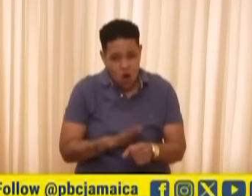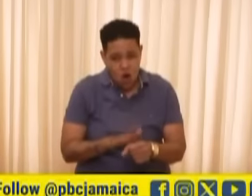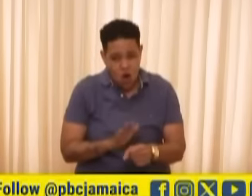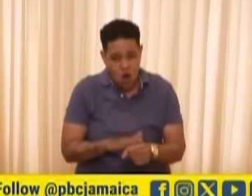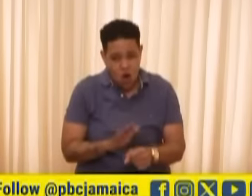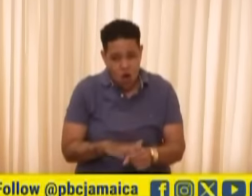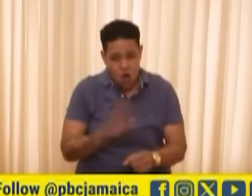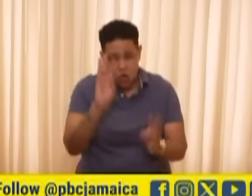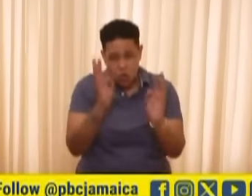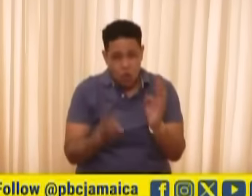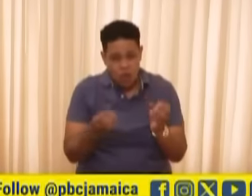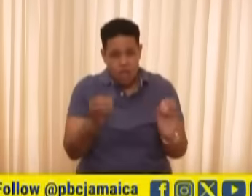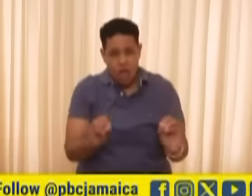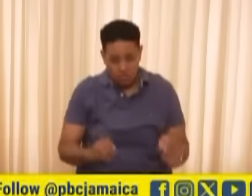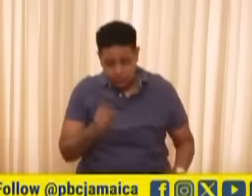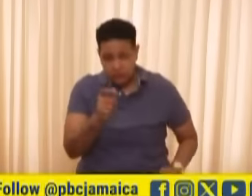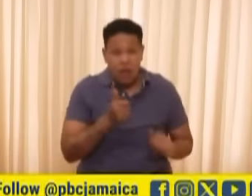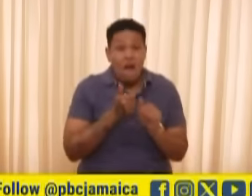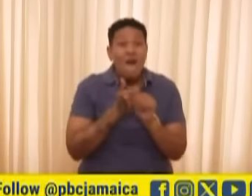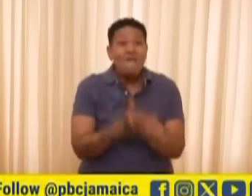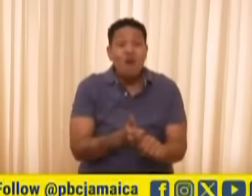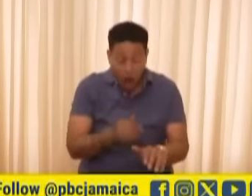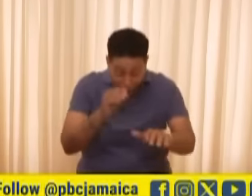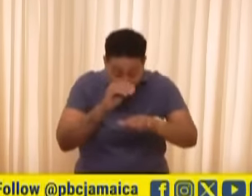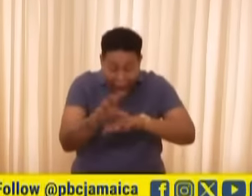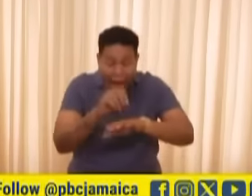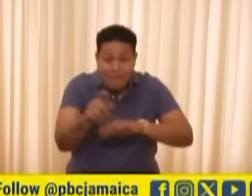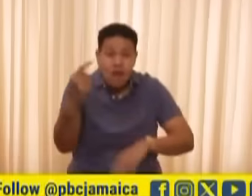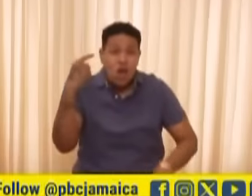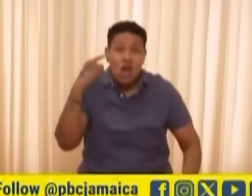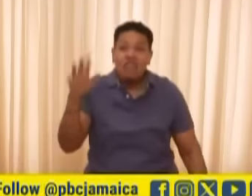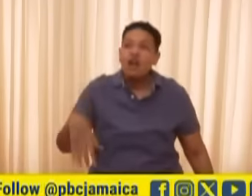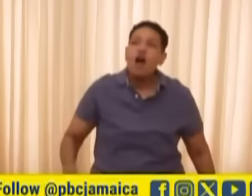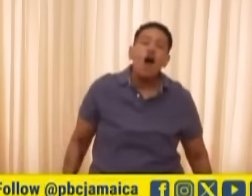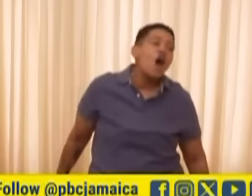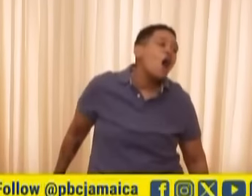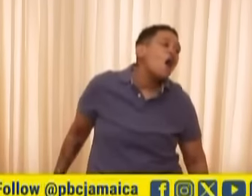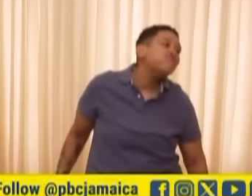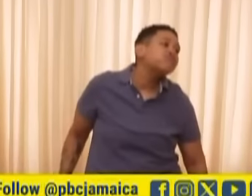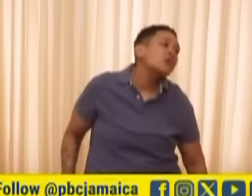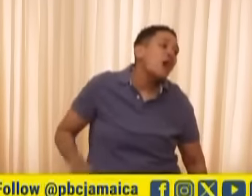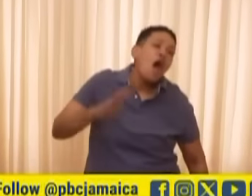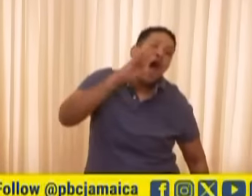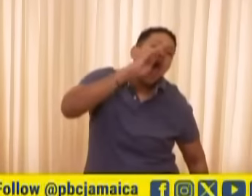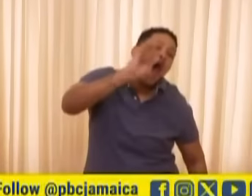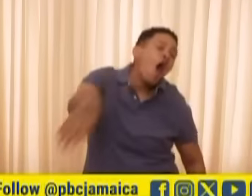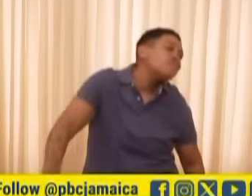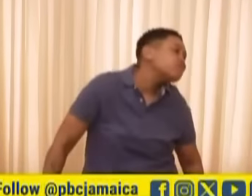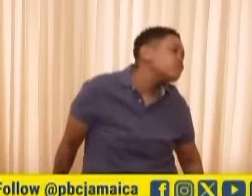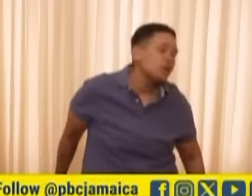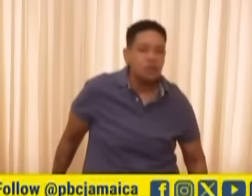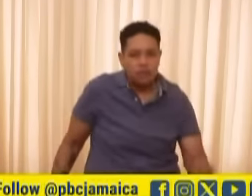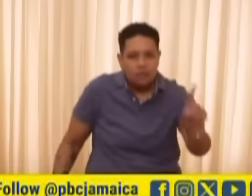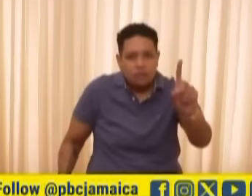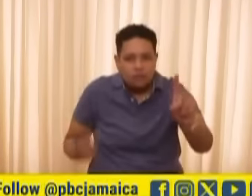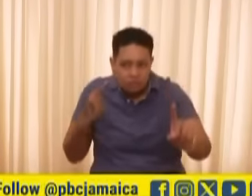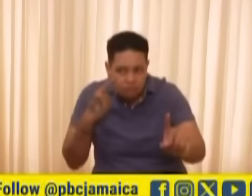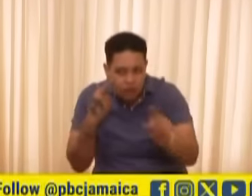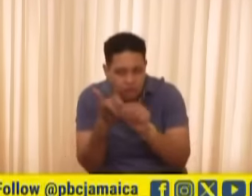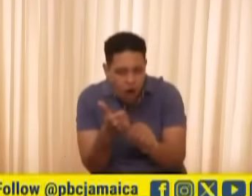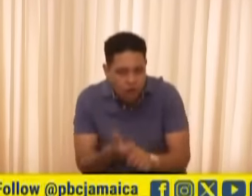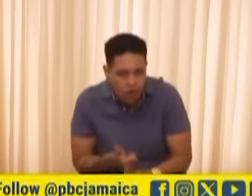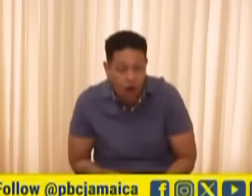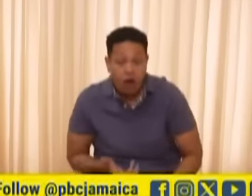Office, follow the advisories that we will be issuing from RADA, from the National Fisheries Authority. Make